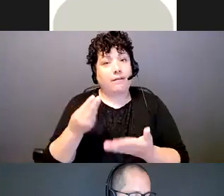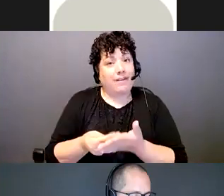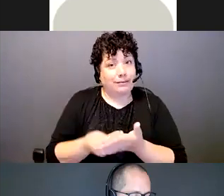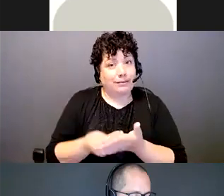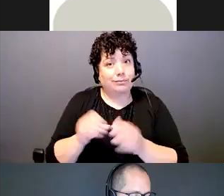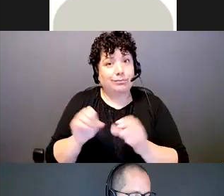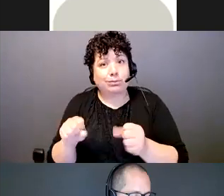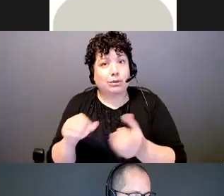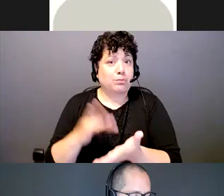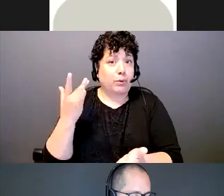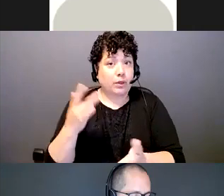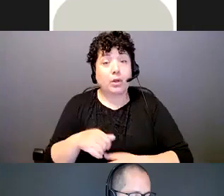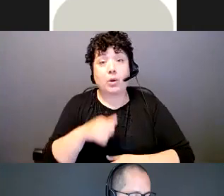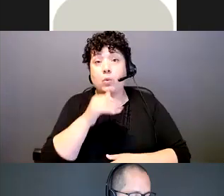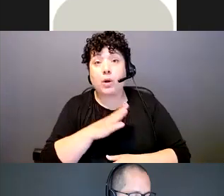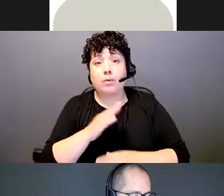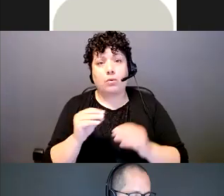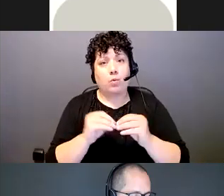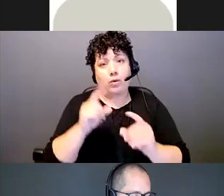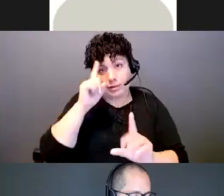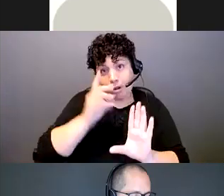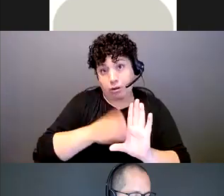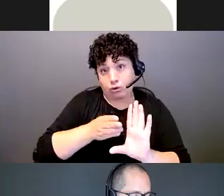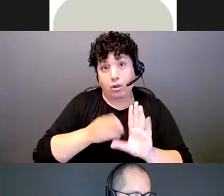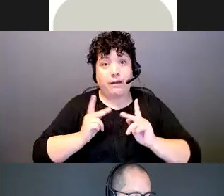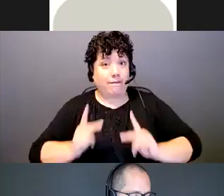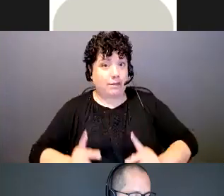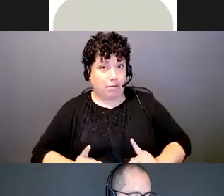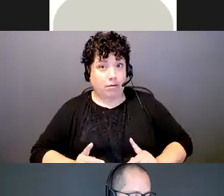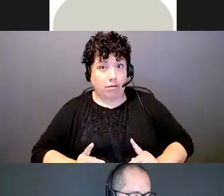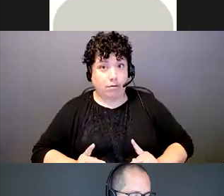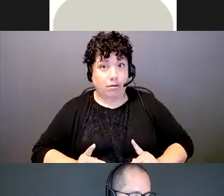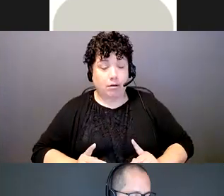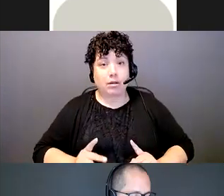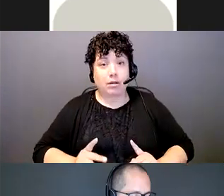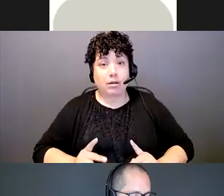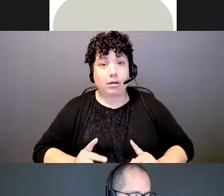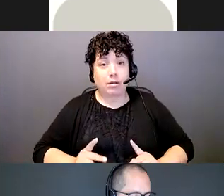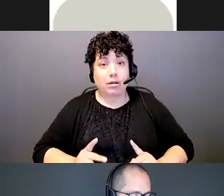women, more psychological and physical abuse.